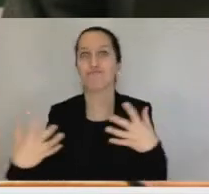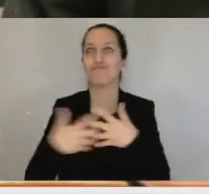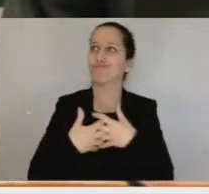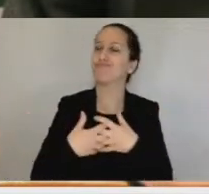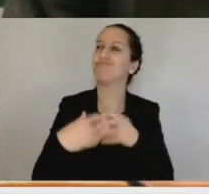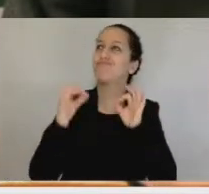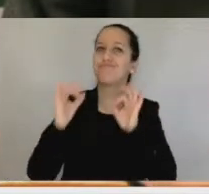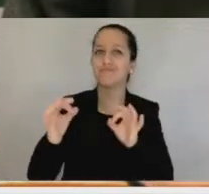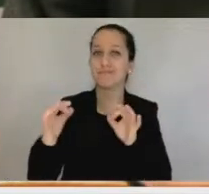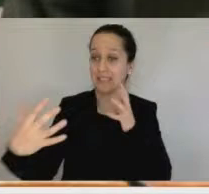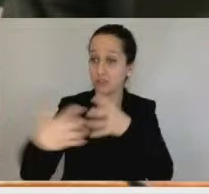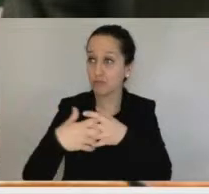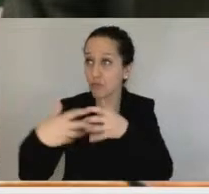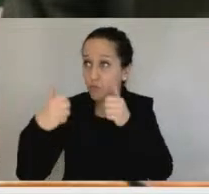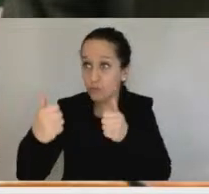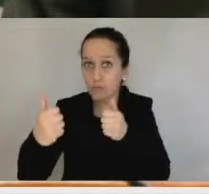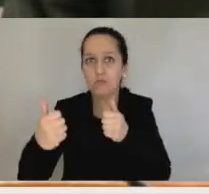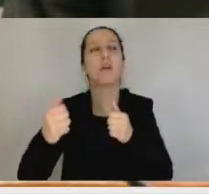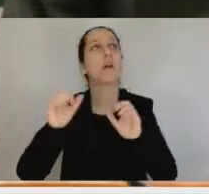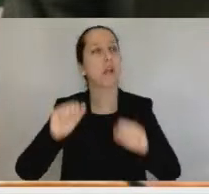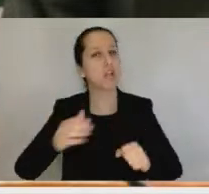pertinence to have